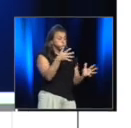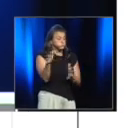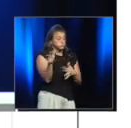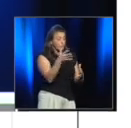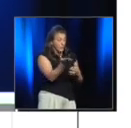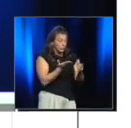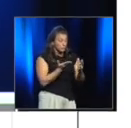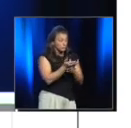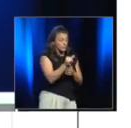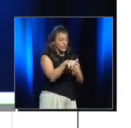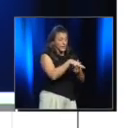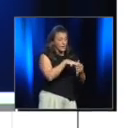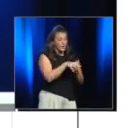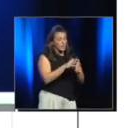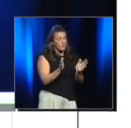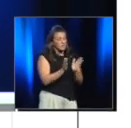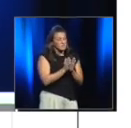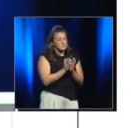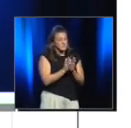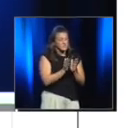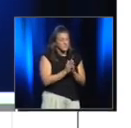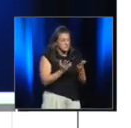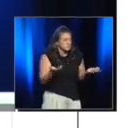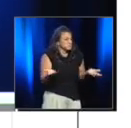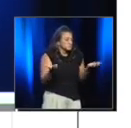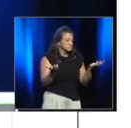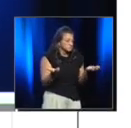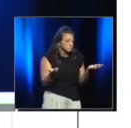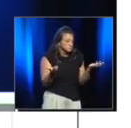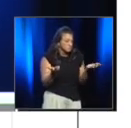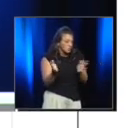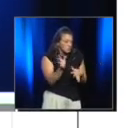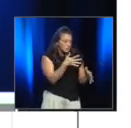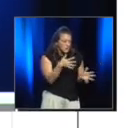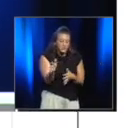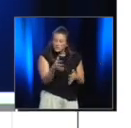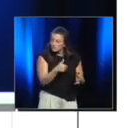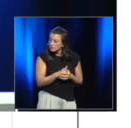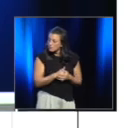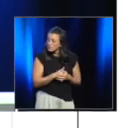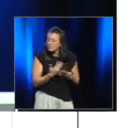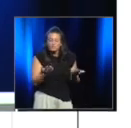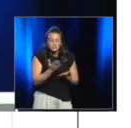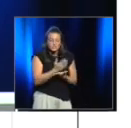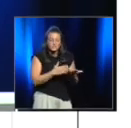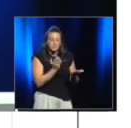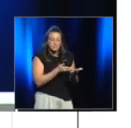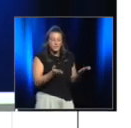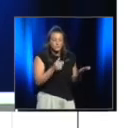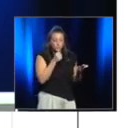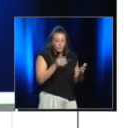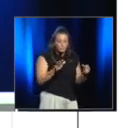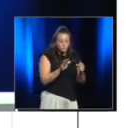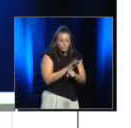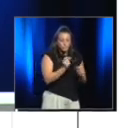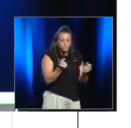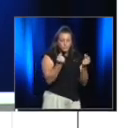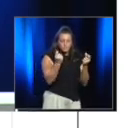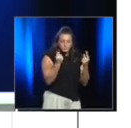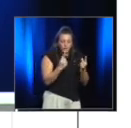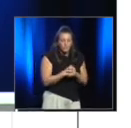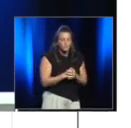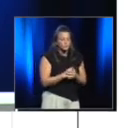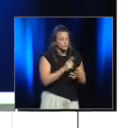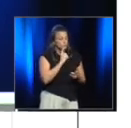Now, seals don't eat wind, so there's some linkages there that we don't understand. And so the problem is that we're not measuring